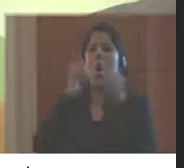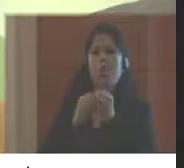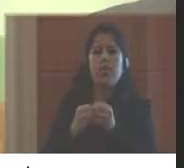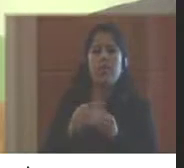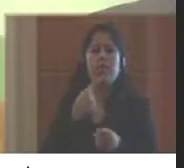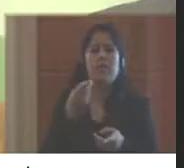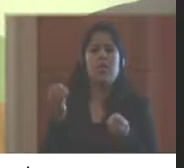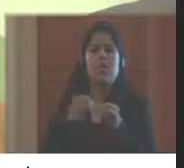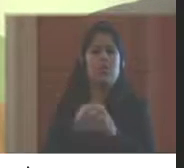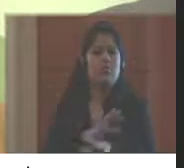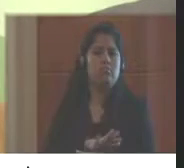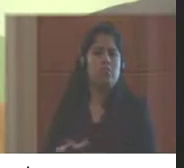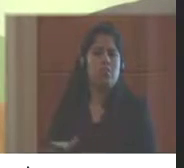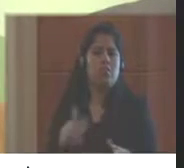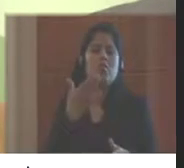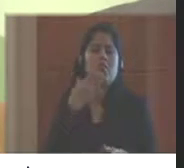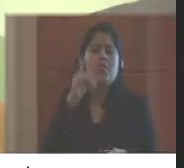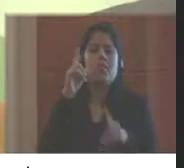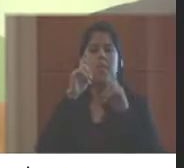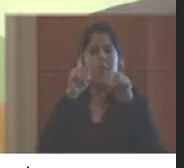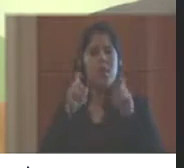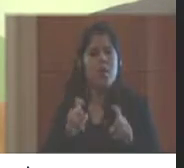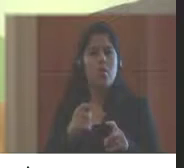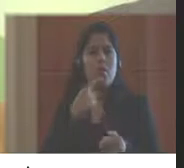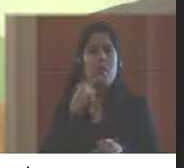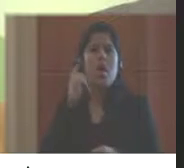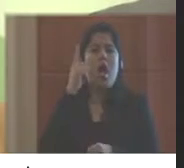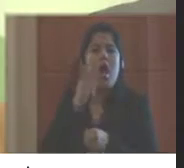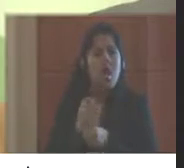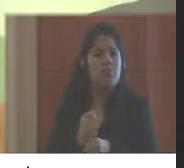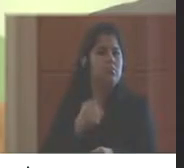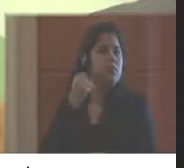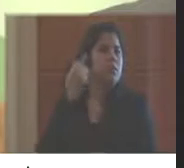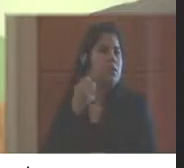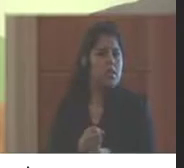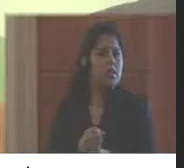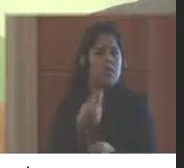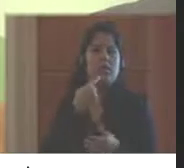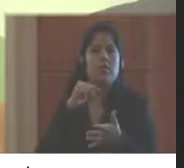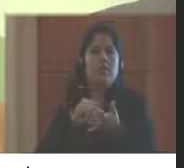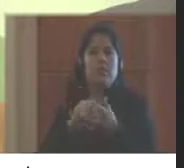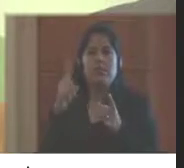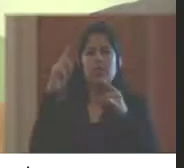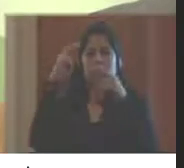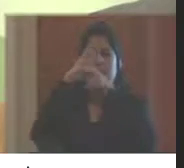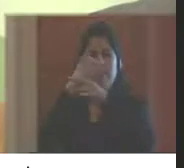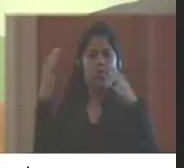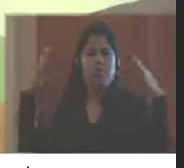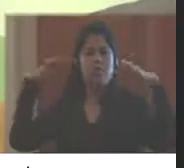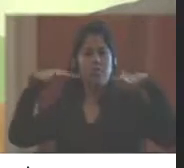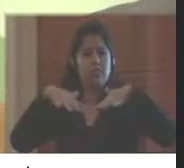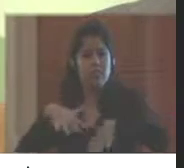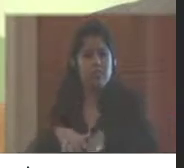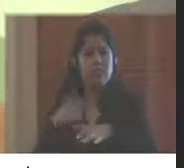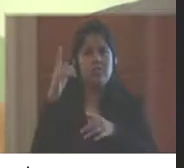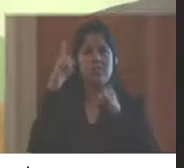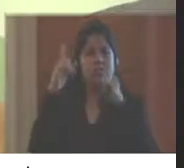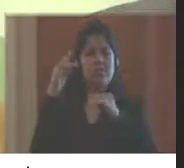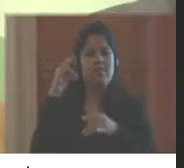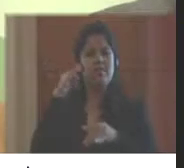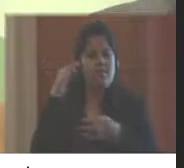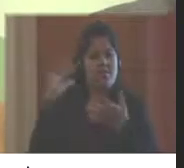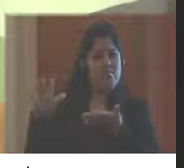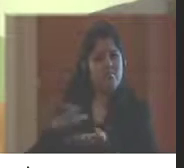happen again, because it has been mentioned that year after year, with natural phenomenon,